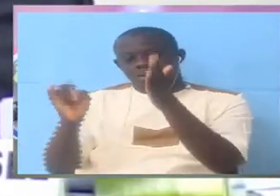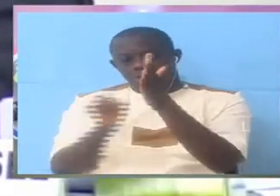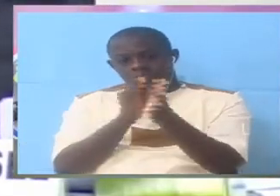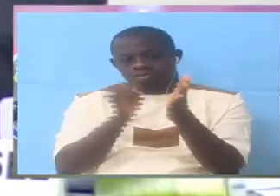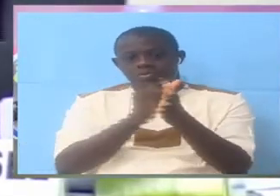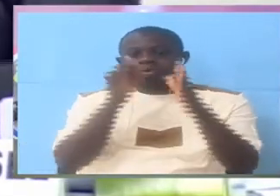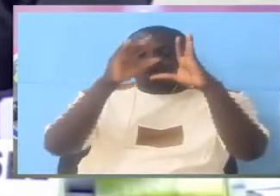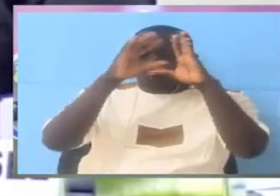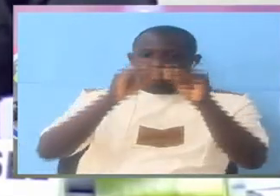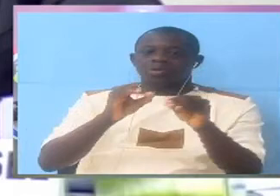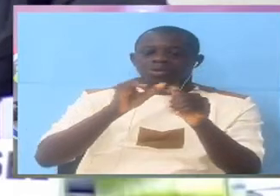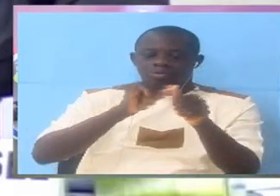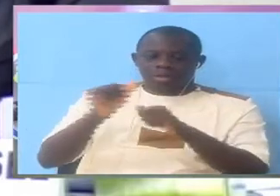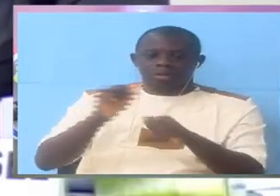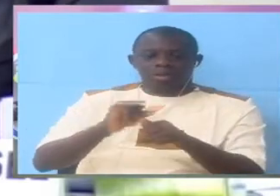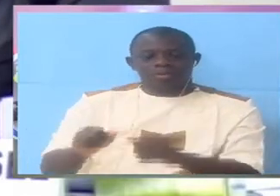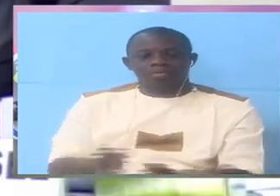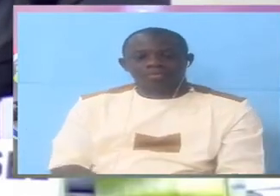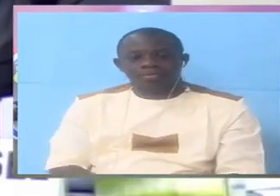Yes.